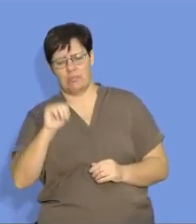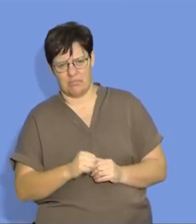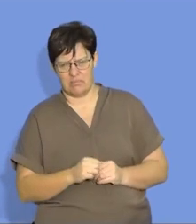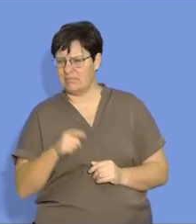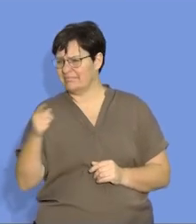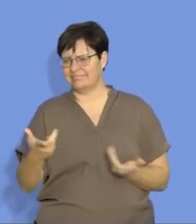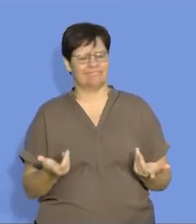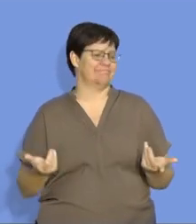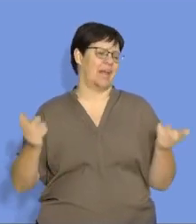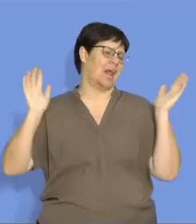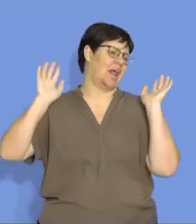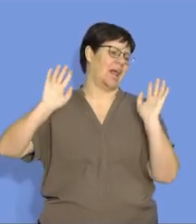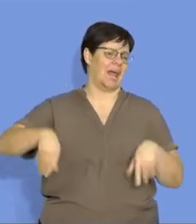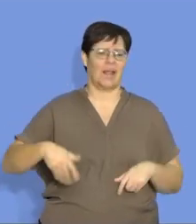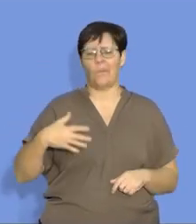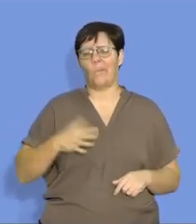platinum, they